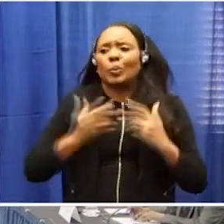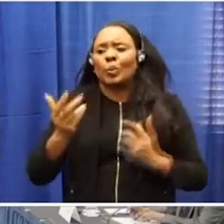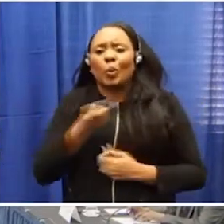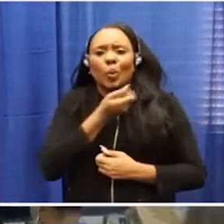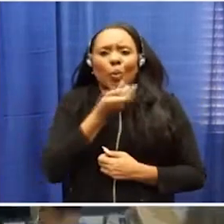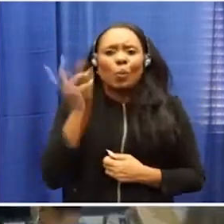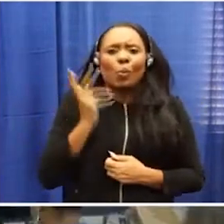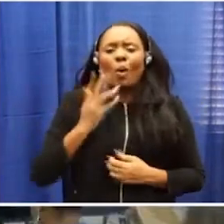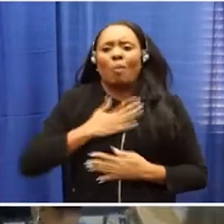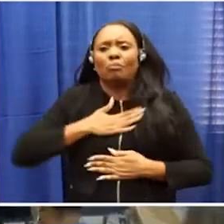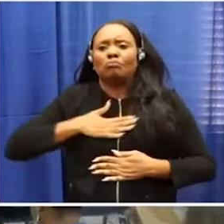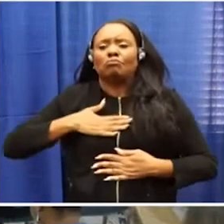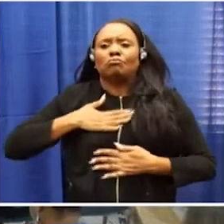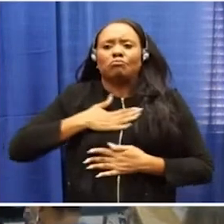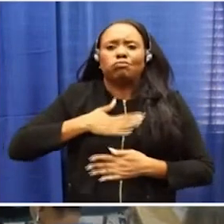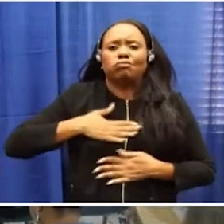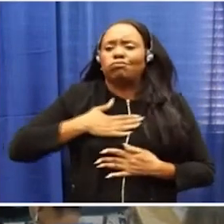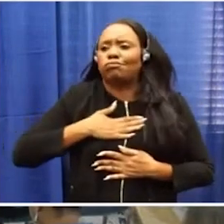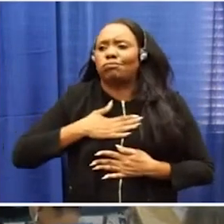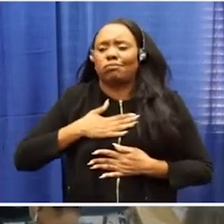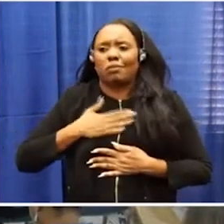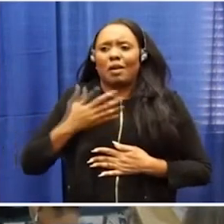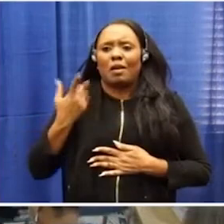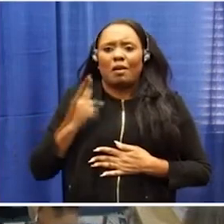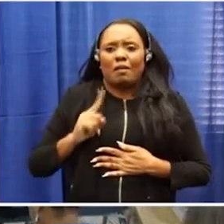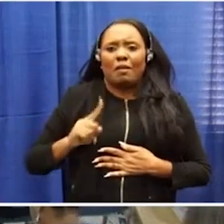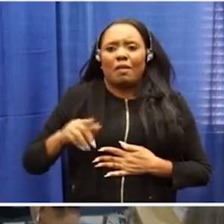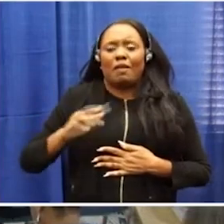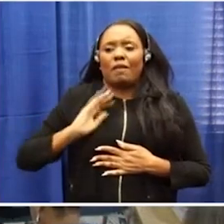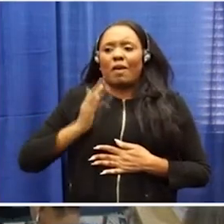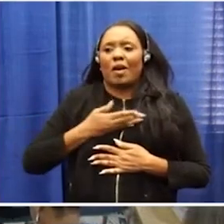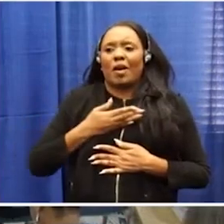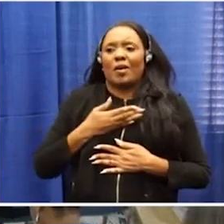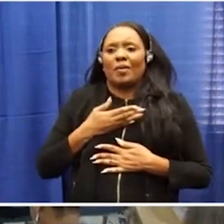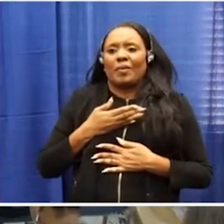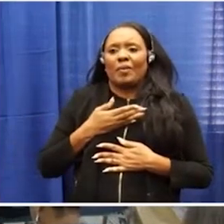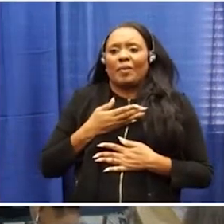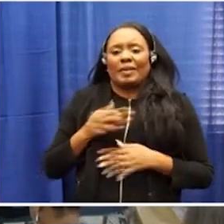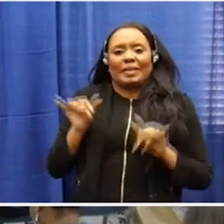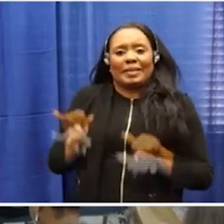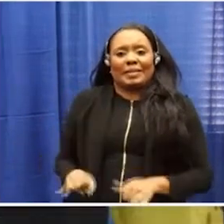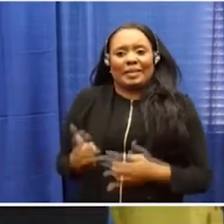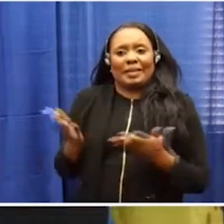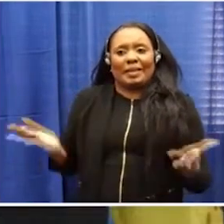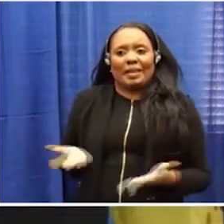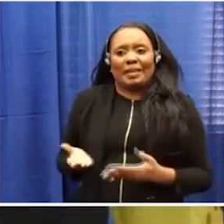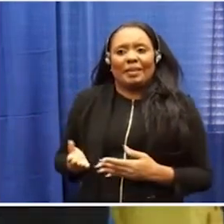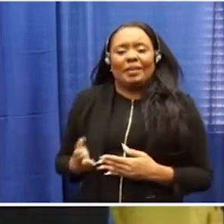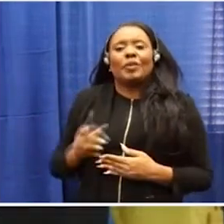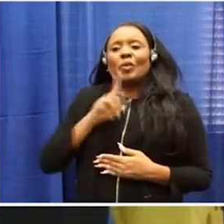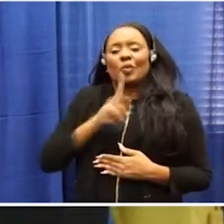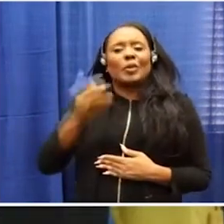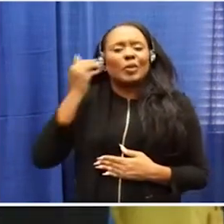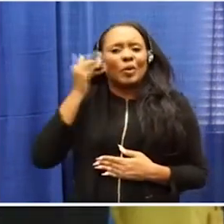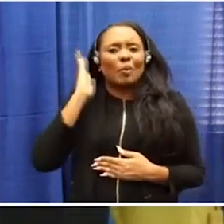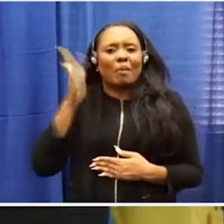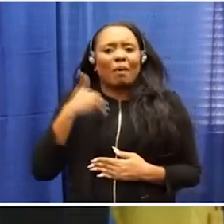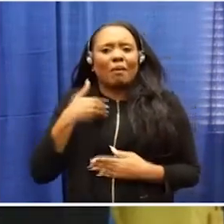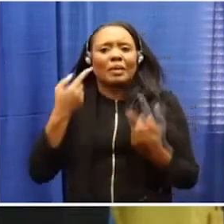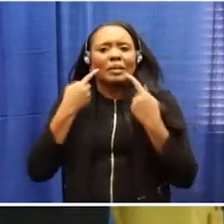warmth and affection extended throughout our stay have framed the context for a successful